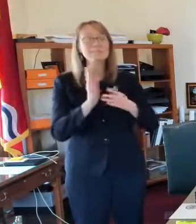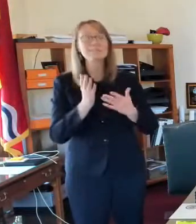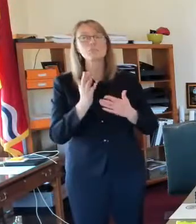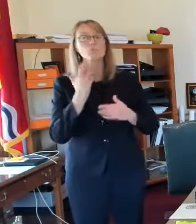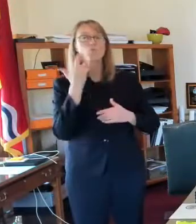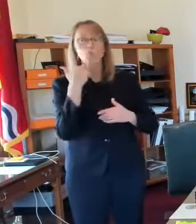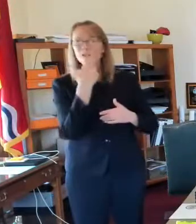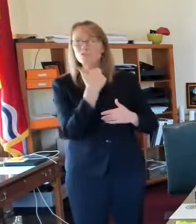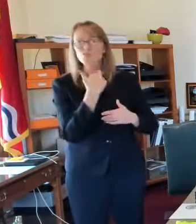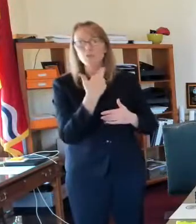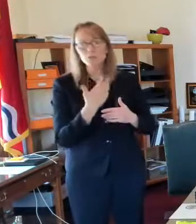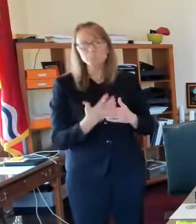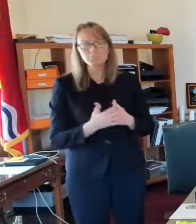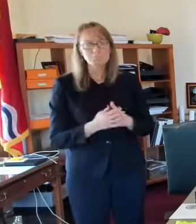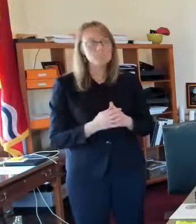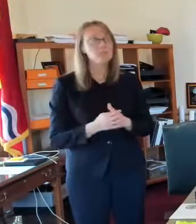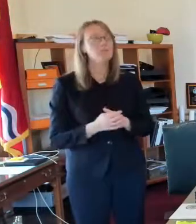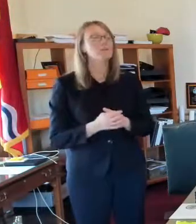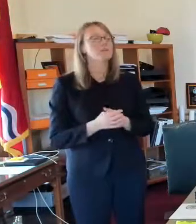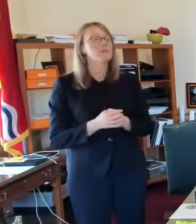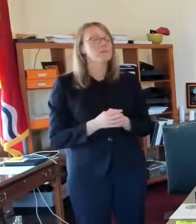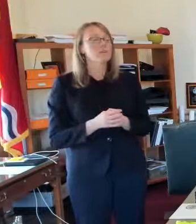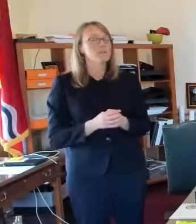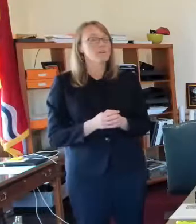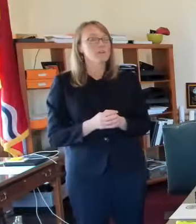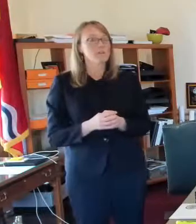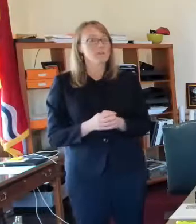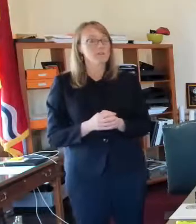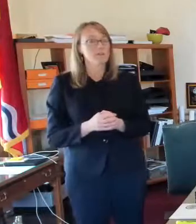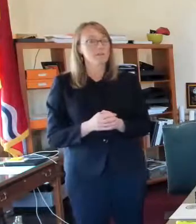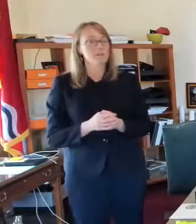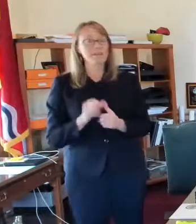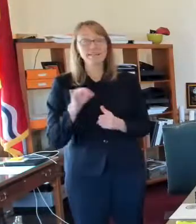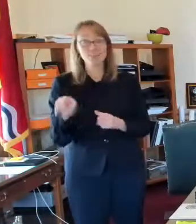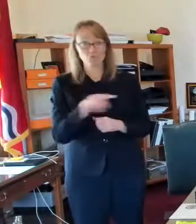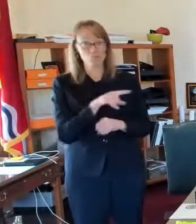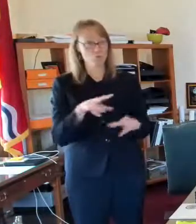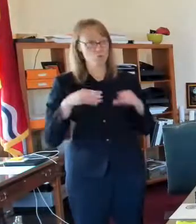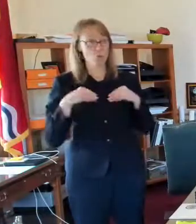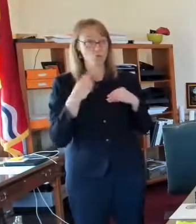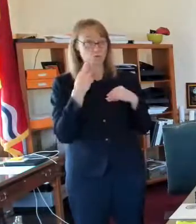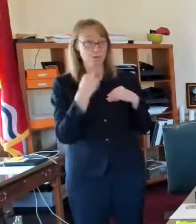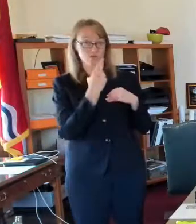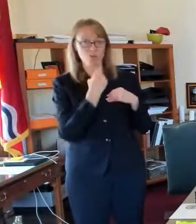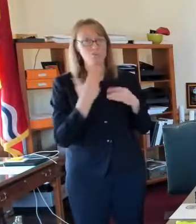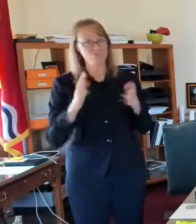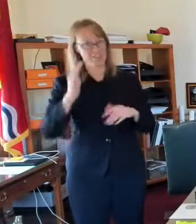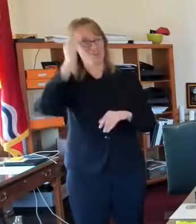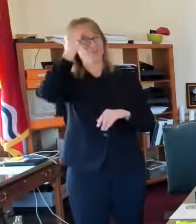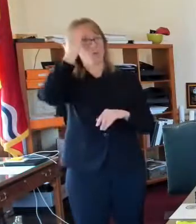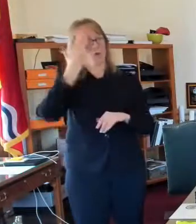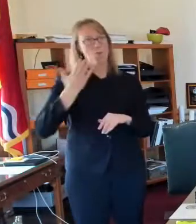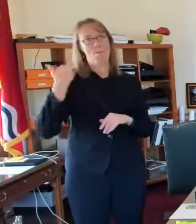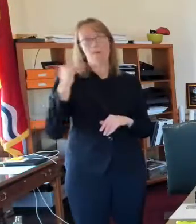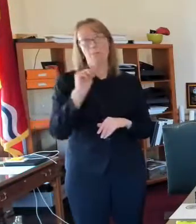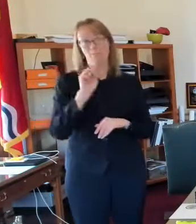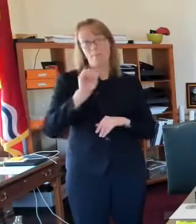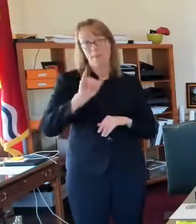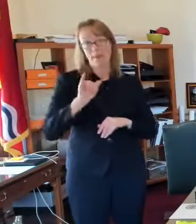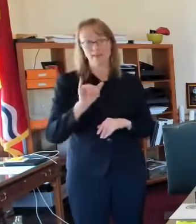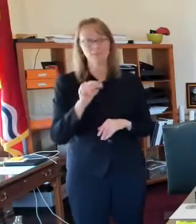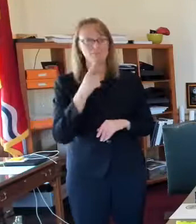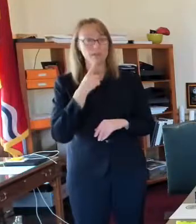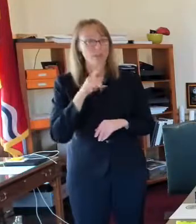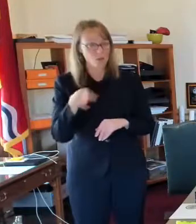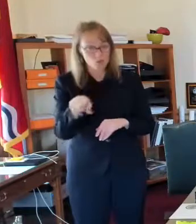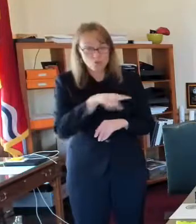If you're a restaurant owner, you know that back in May, I think it was, we said if you are using